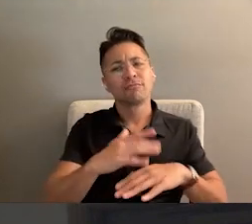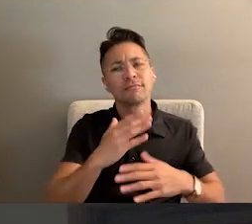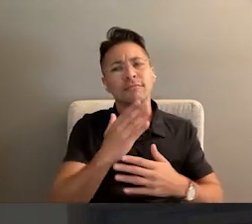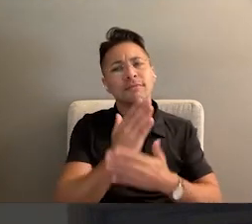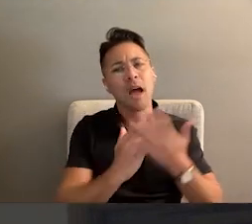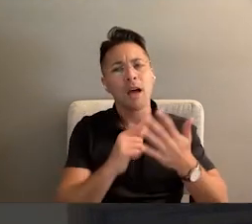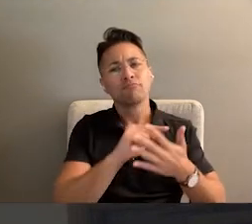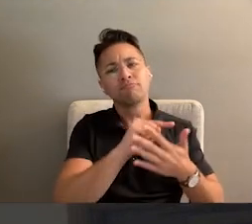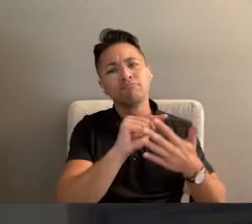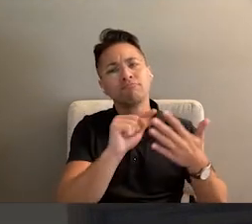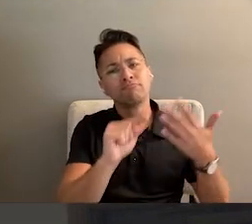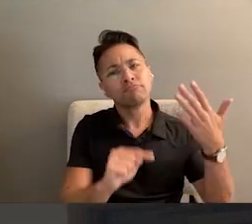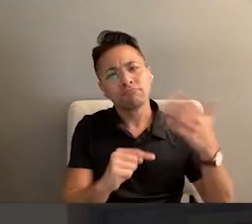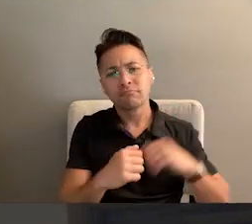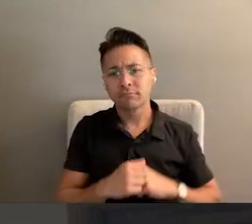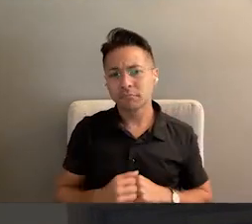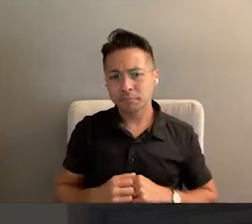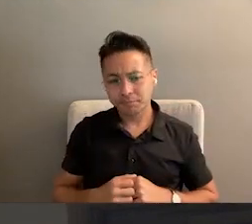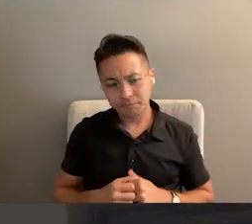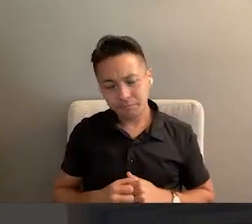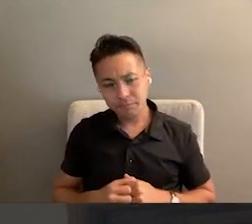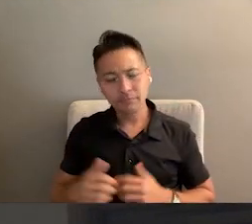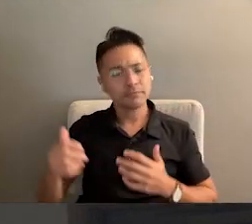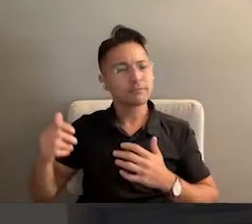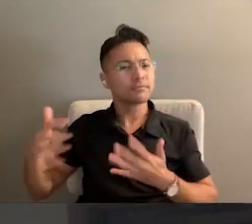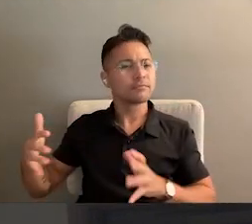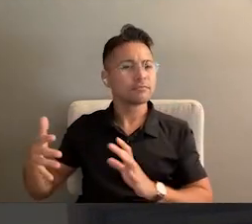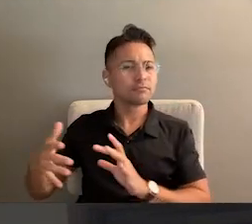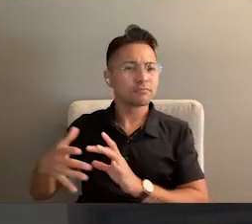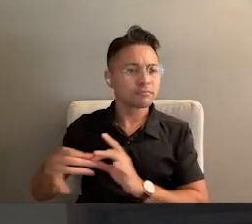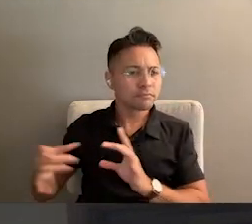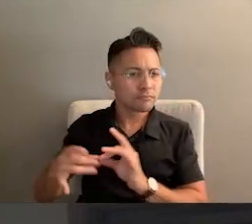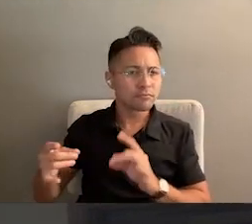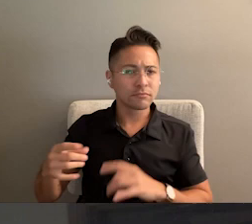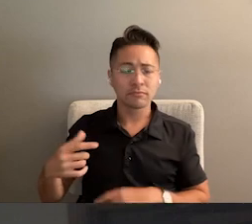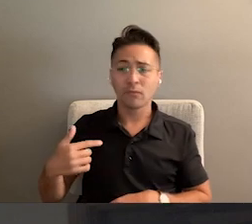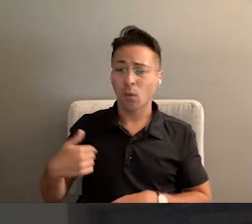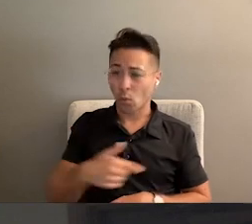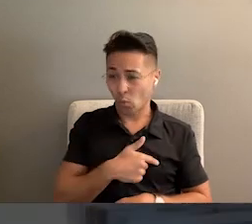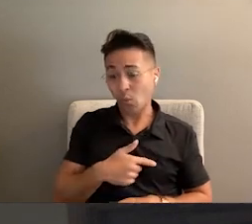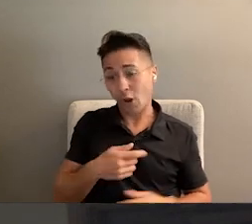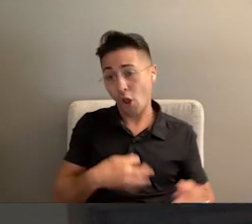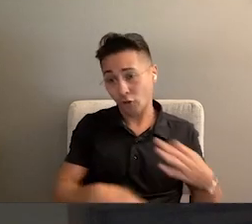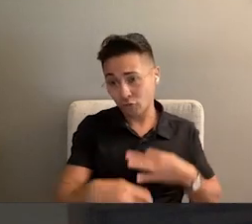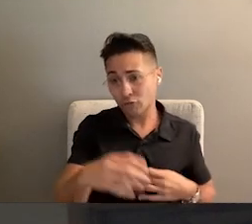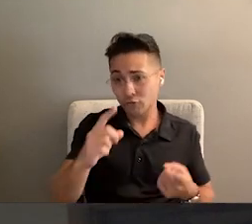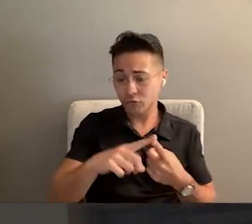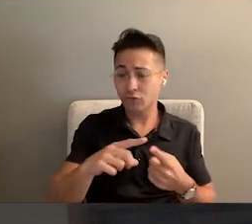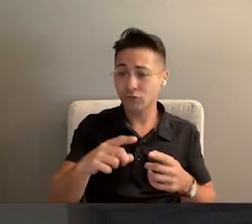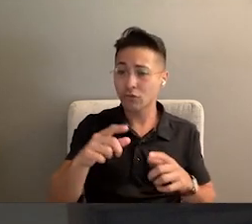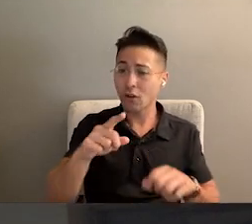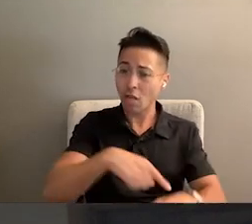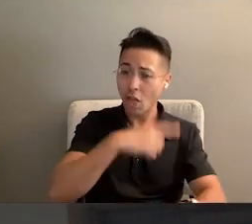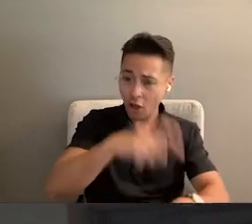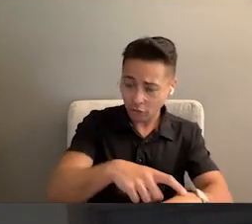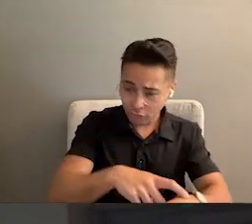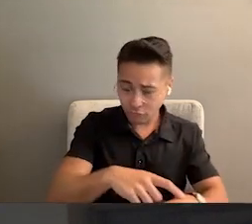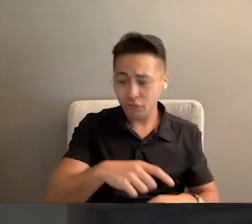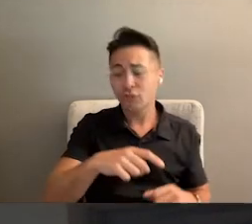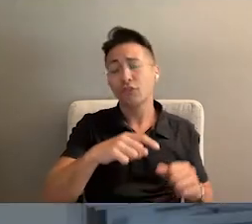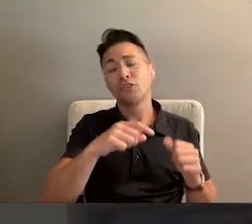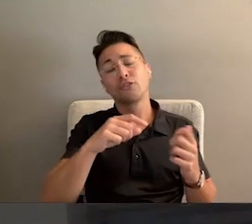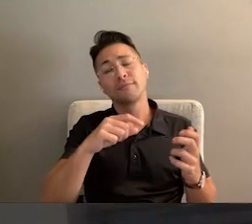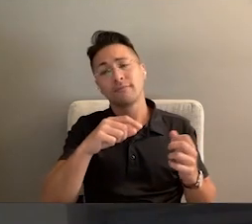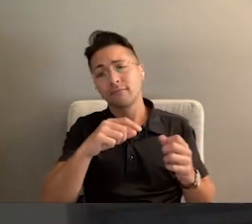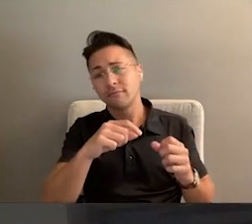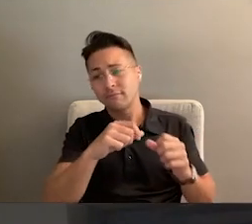All right. So again, I've already talked about some of these things. I told you what the that we are an alternative